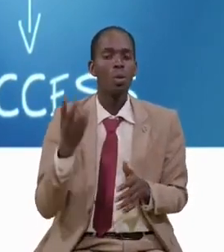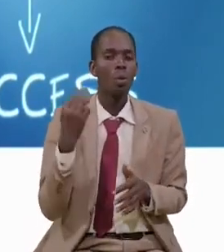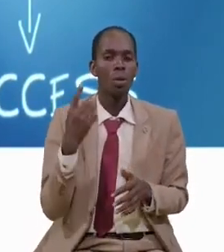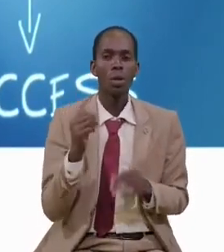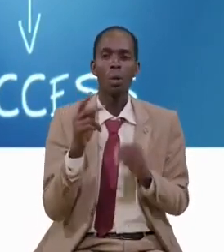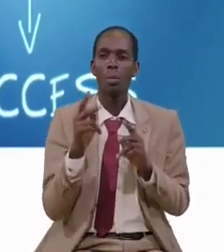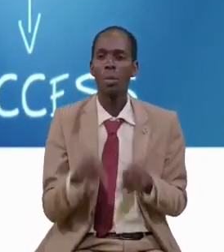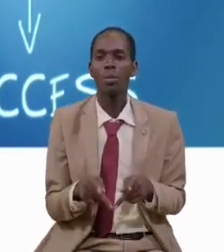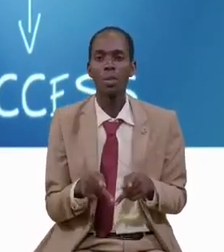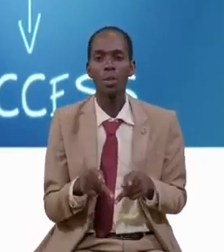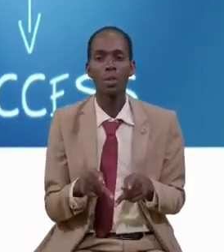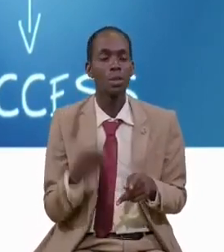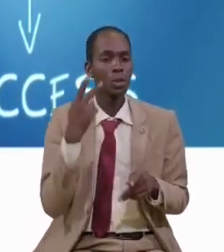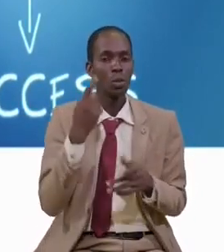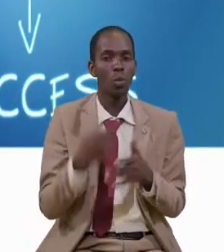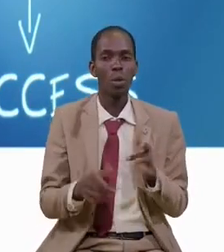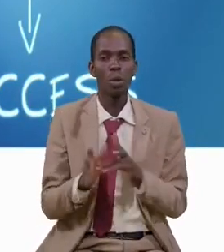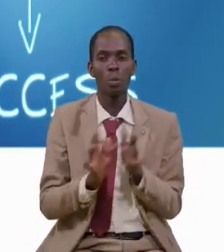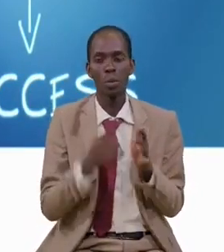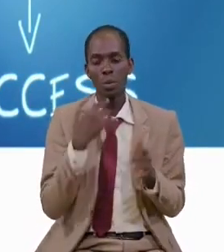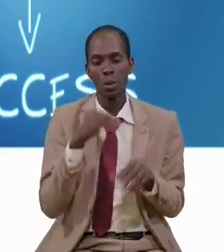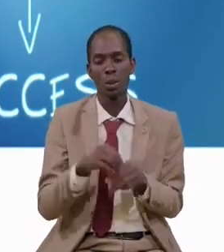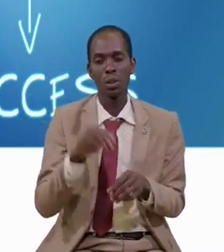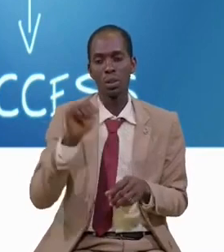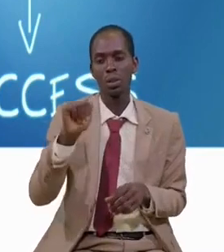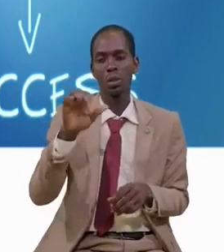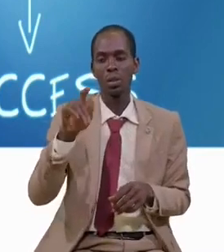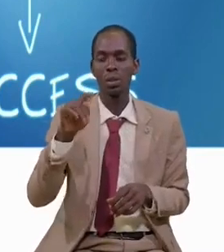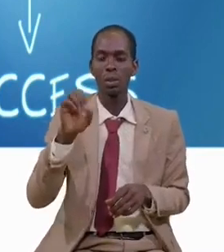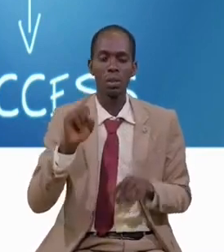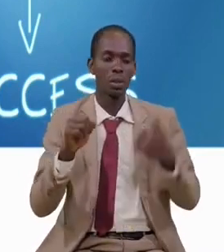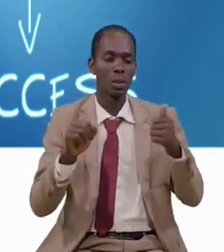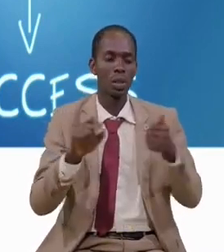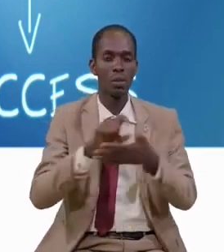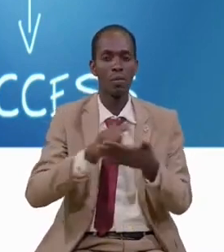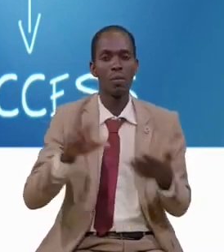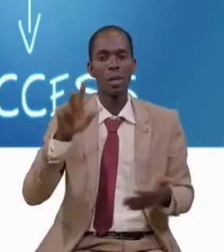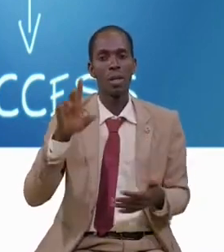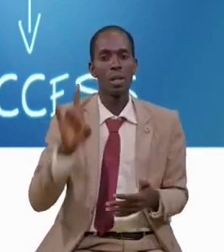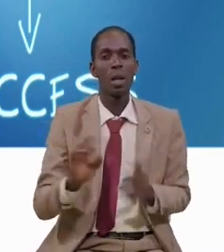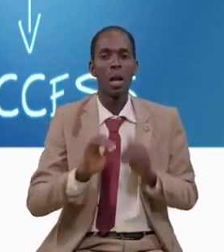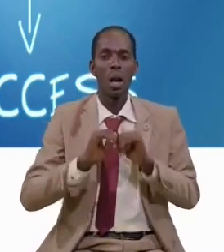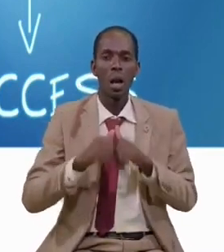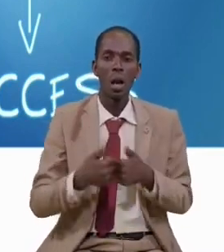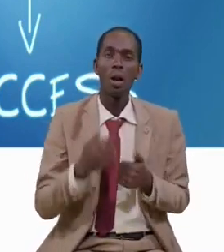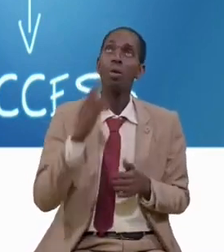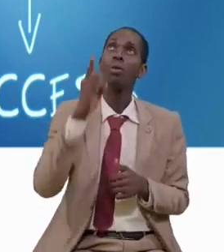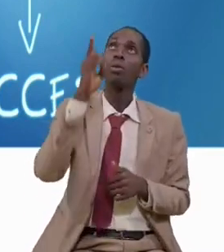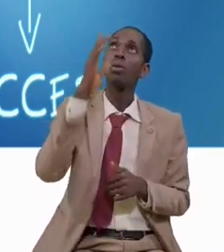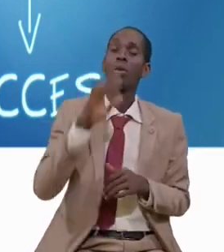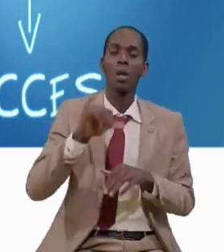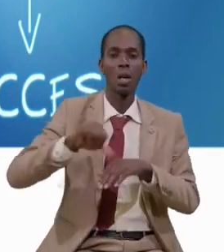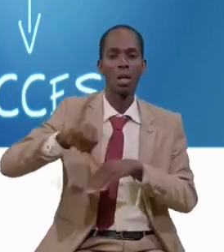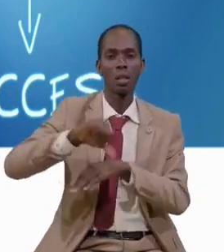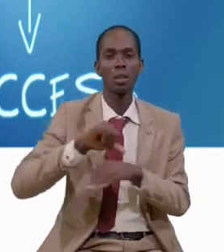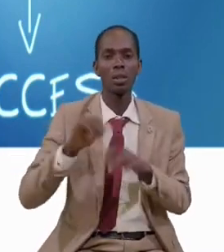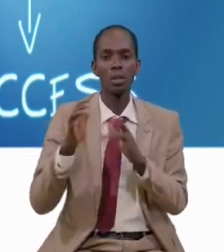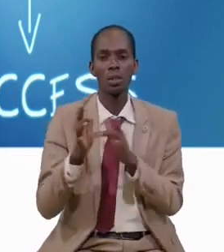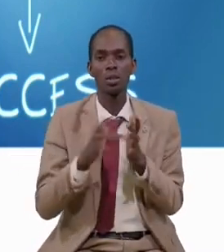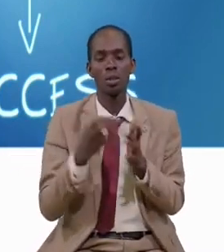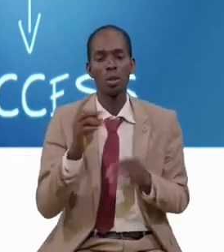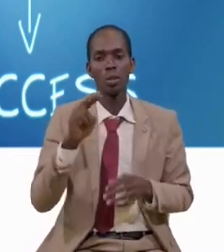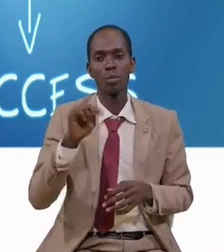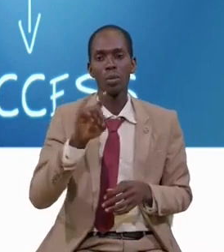at what the Bible says in the book of Acts chapter 10, verse 38. The Bible says how God anointed Jesus of Nazareth with the Holy Ghost